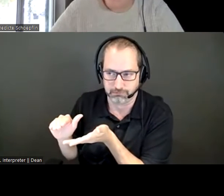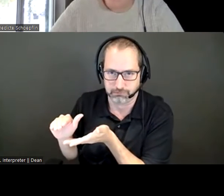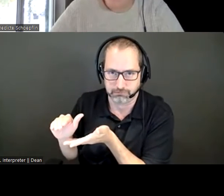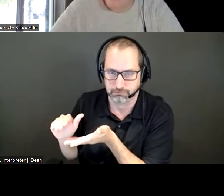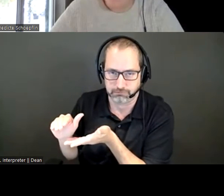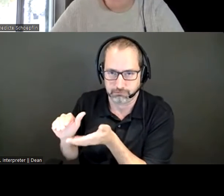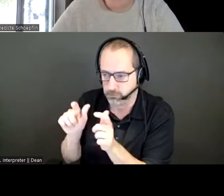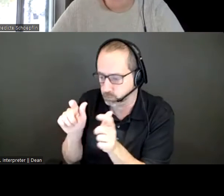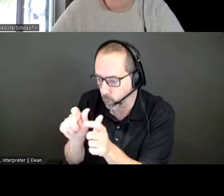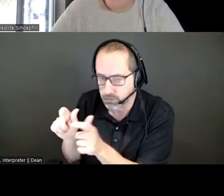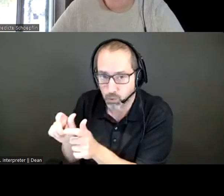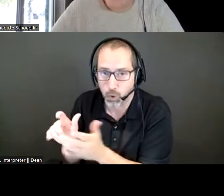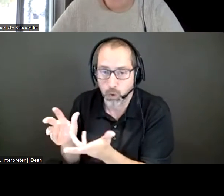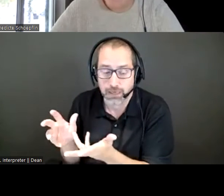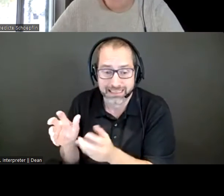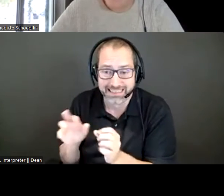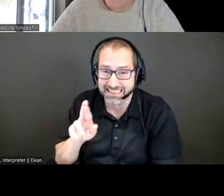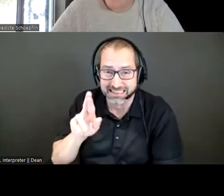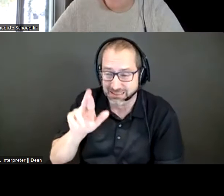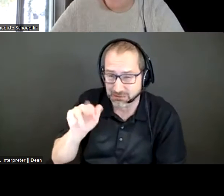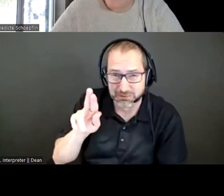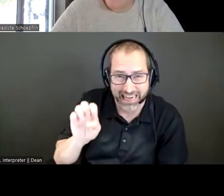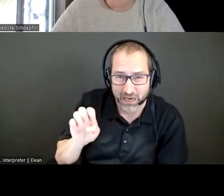They're as rare as hen's teeth, no pun intended.